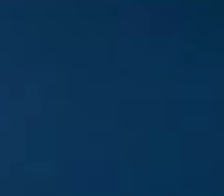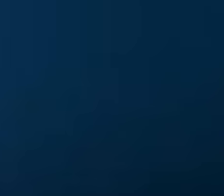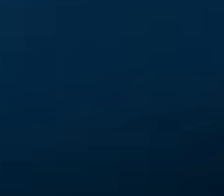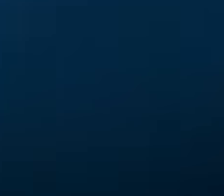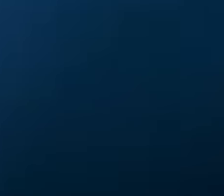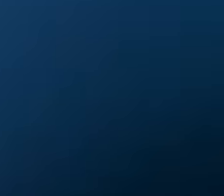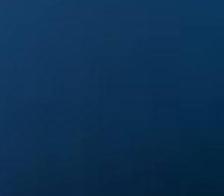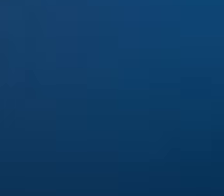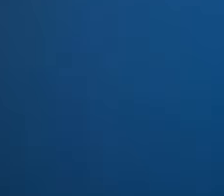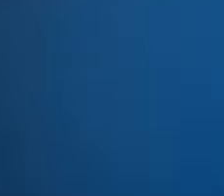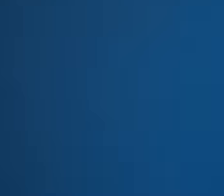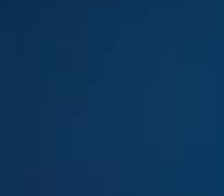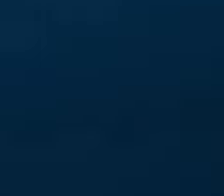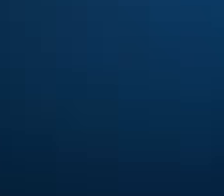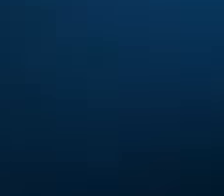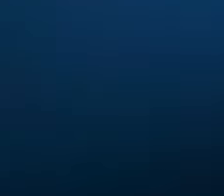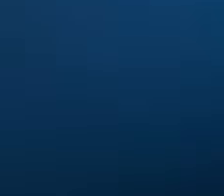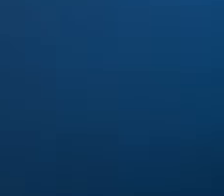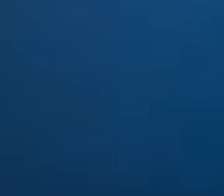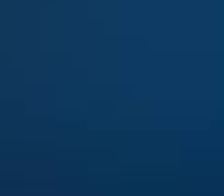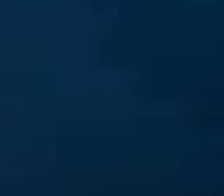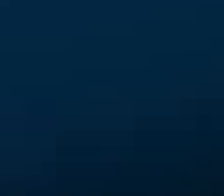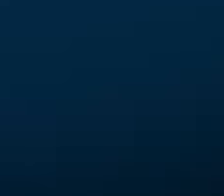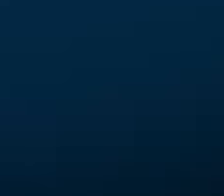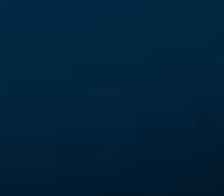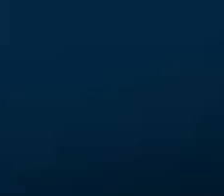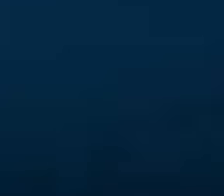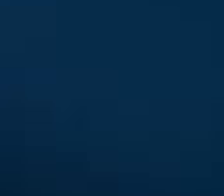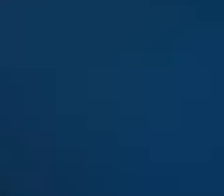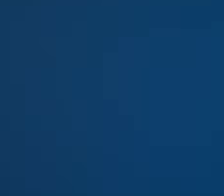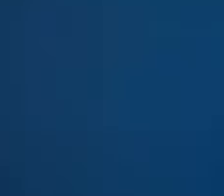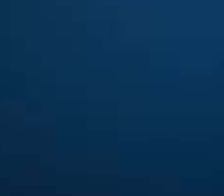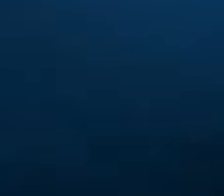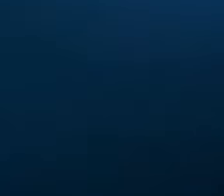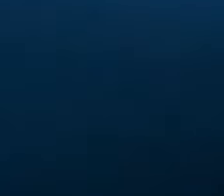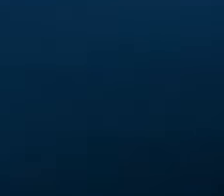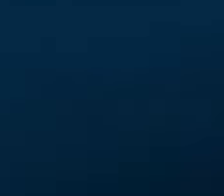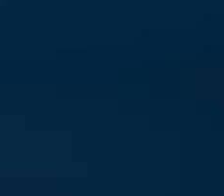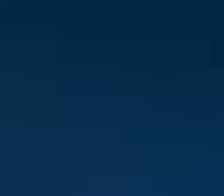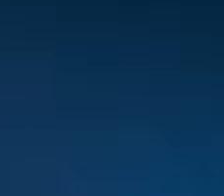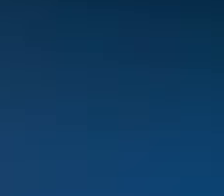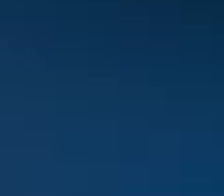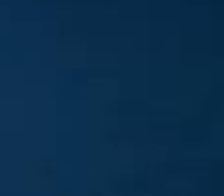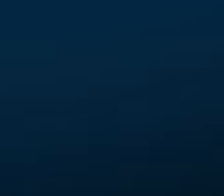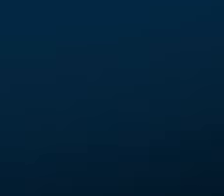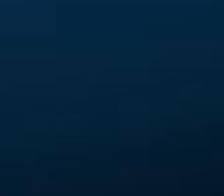conflicts are or struggles. We numu no eya entokwa any apre pre. So they are saying